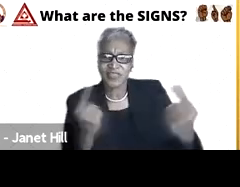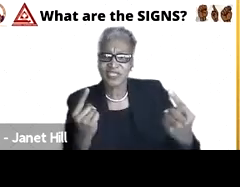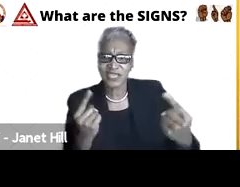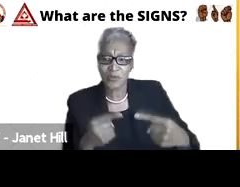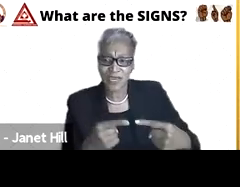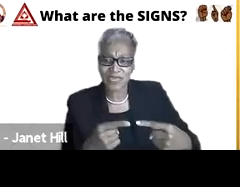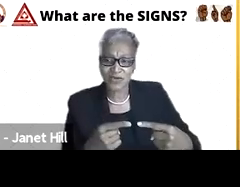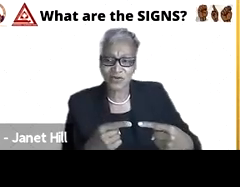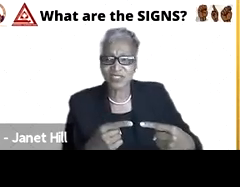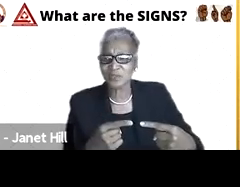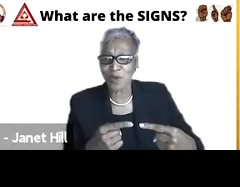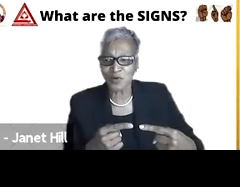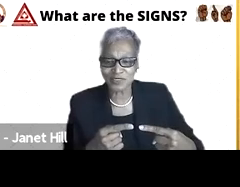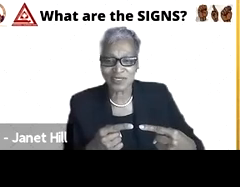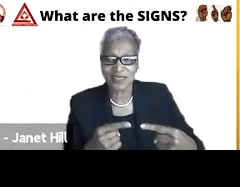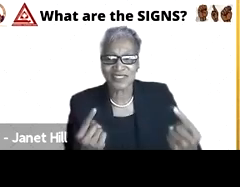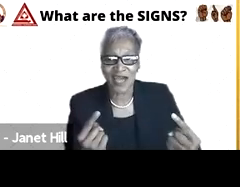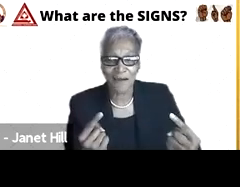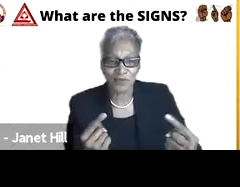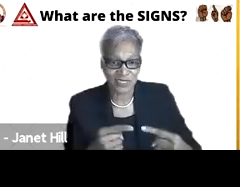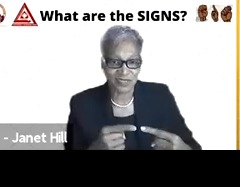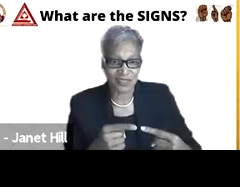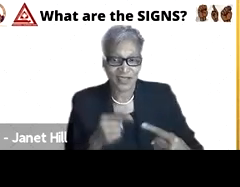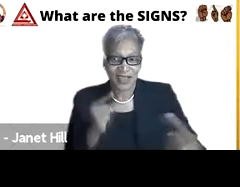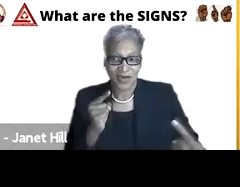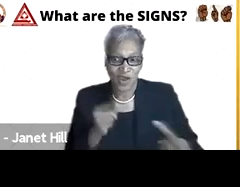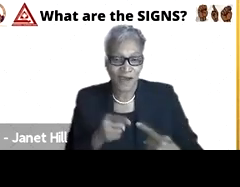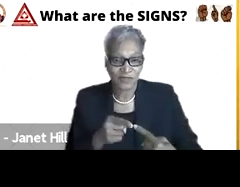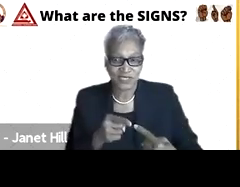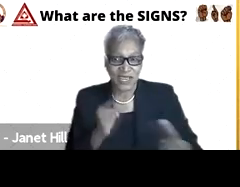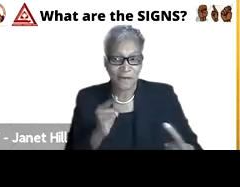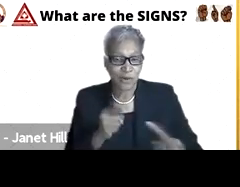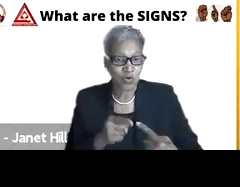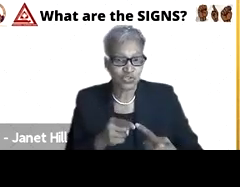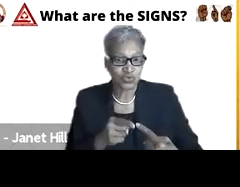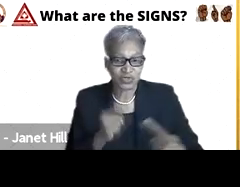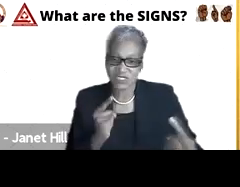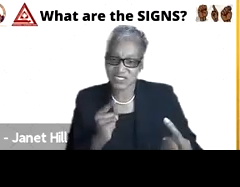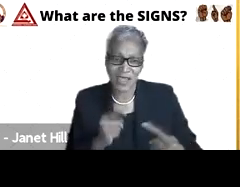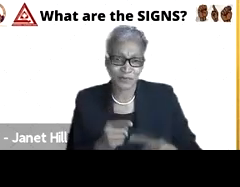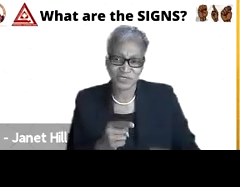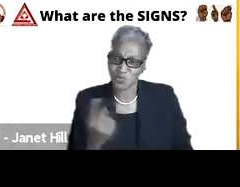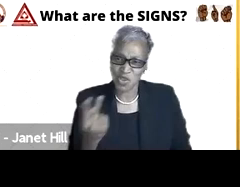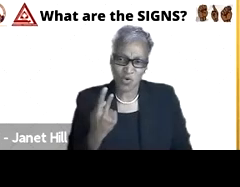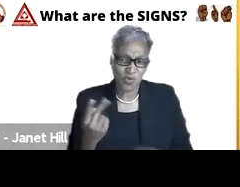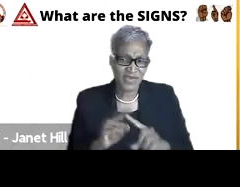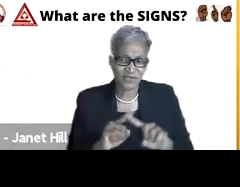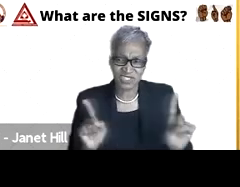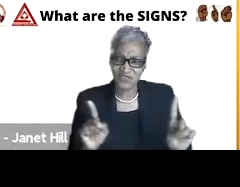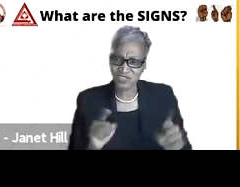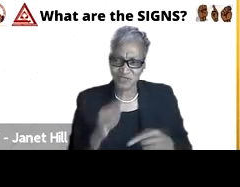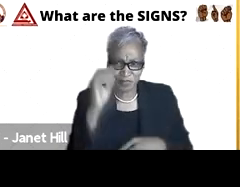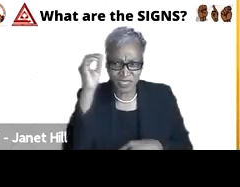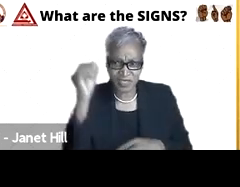apart. This sign right here, this is a bonus, is opposite or opposite. I oppose you. This is opposite. We